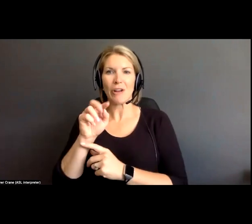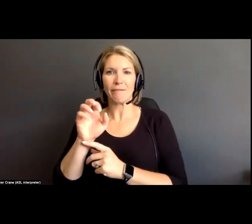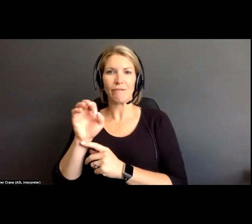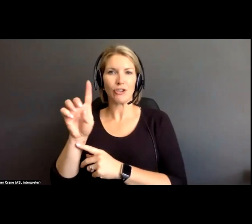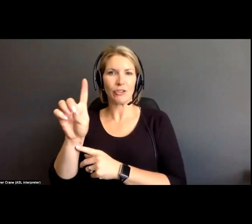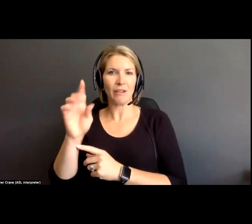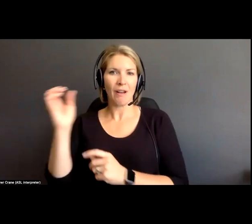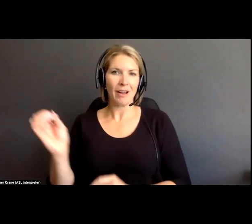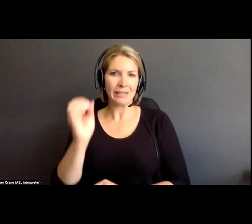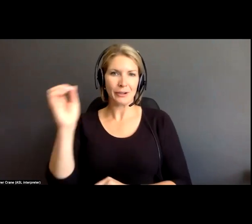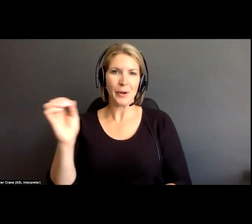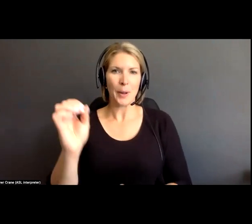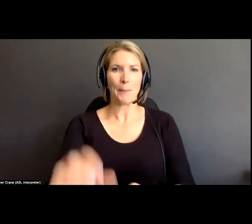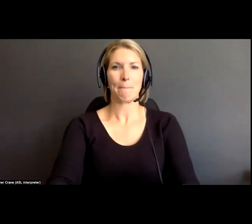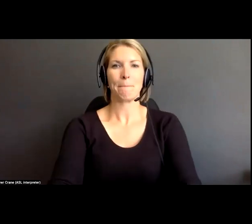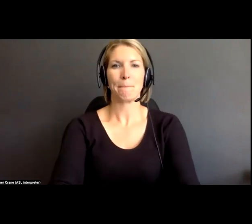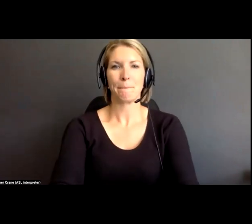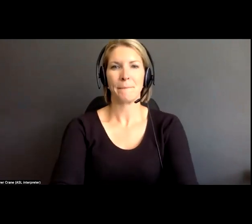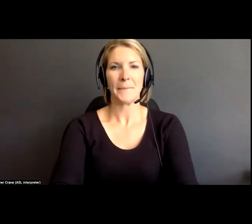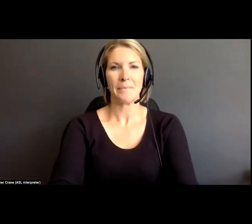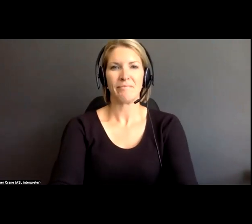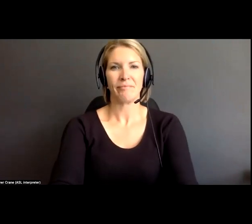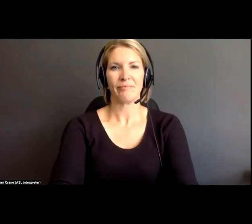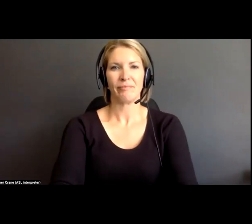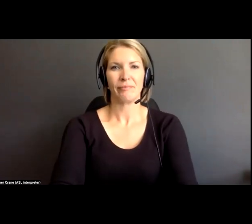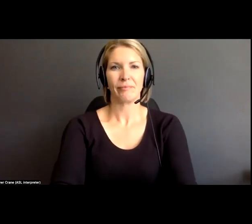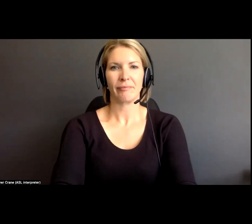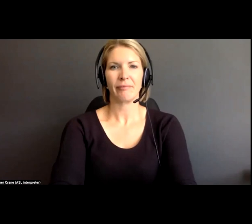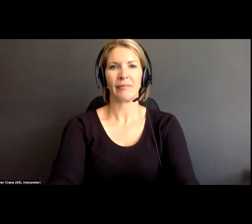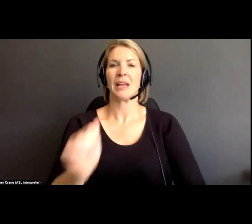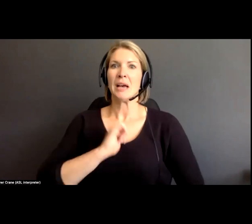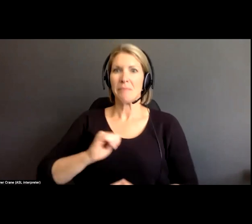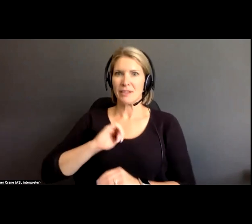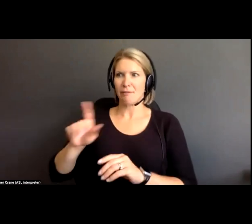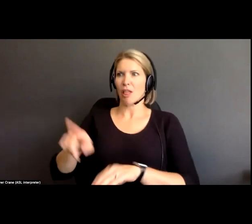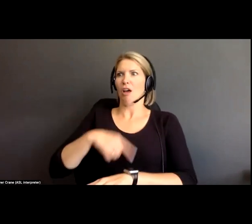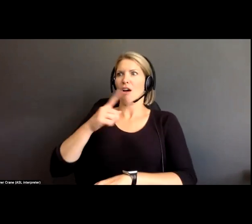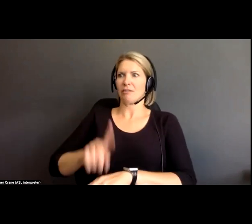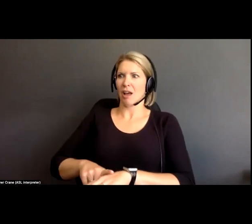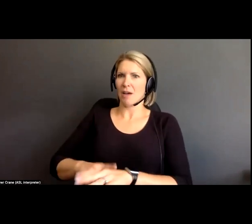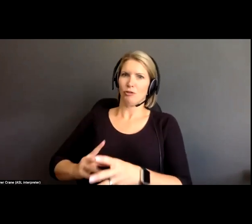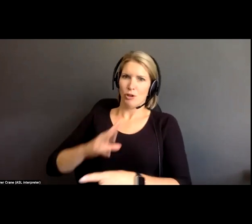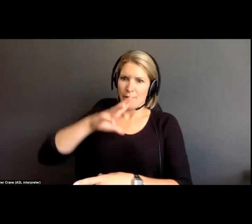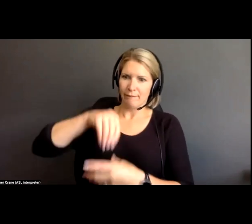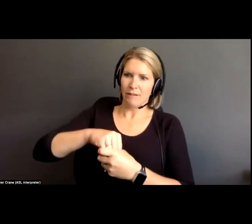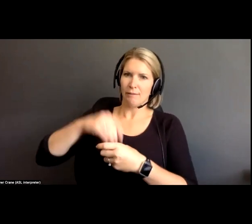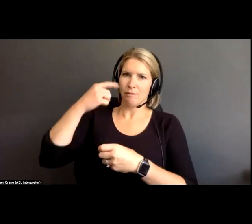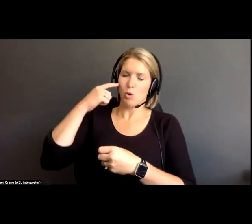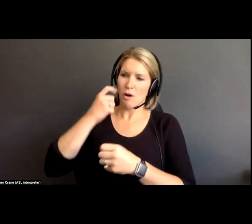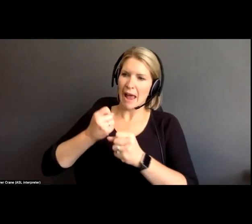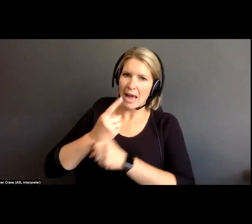I haven't done one of these in quite some time. The Canadian Book Professionals Association used to hold an